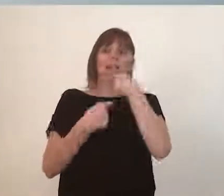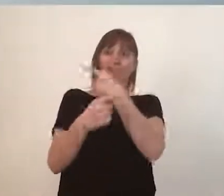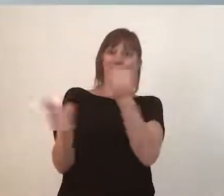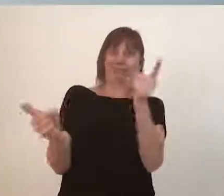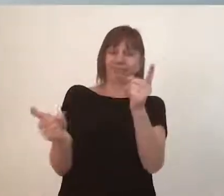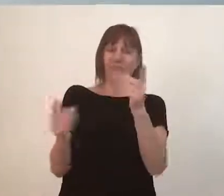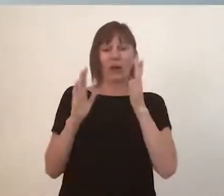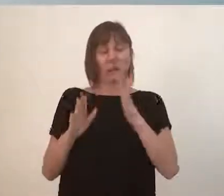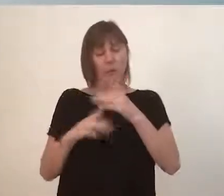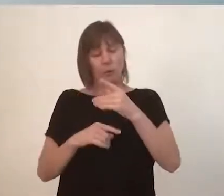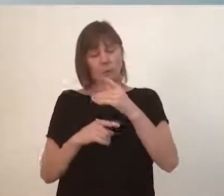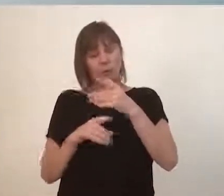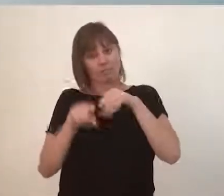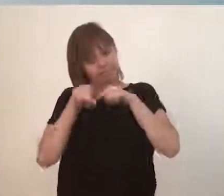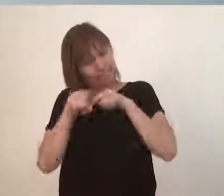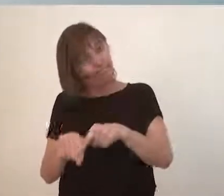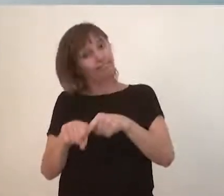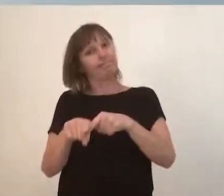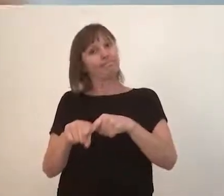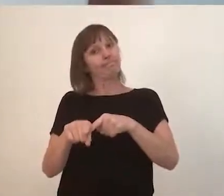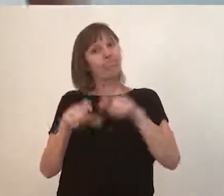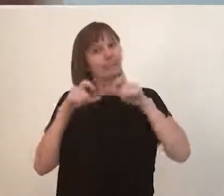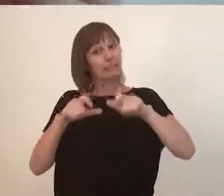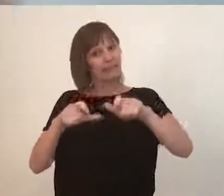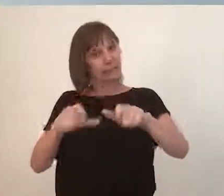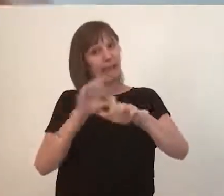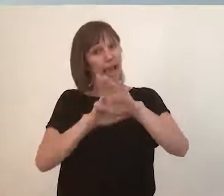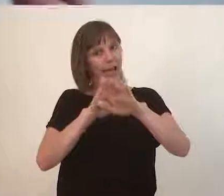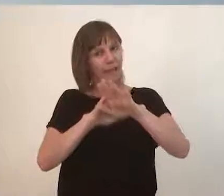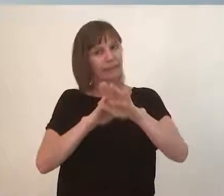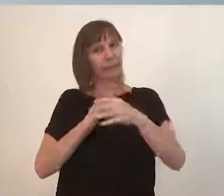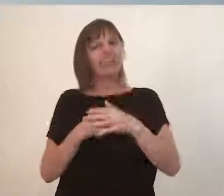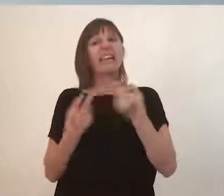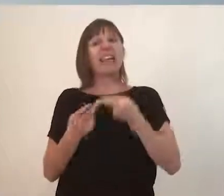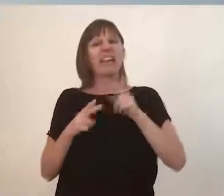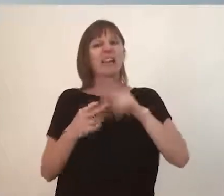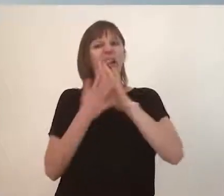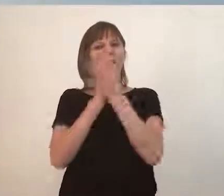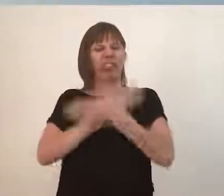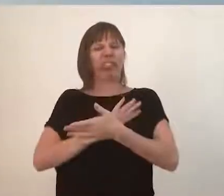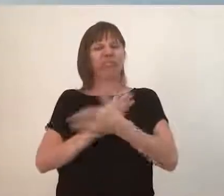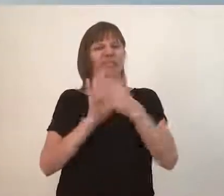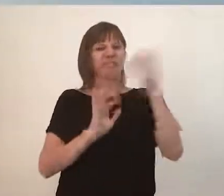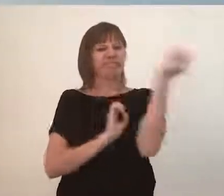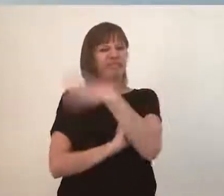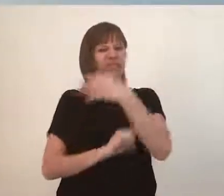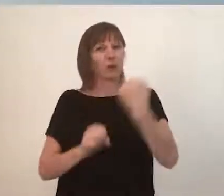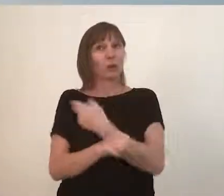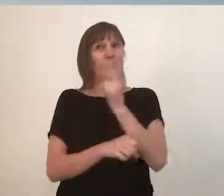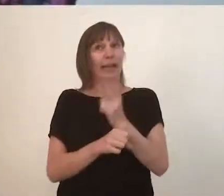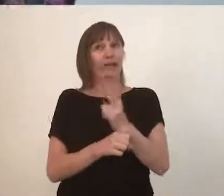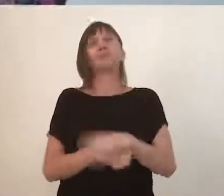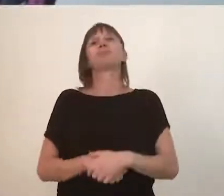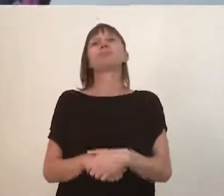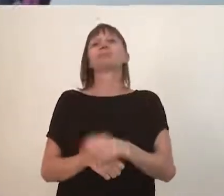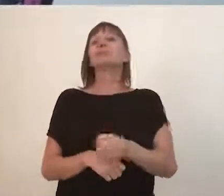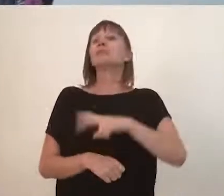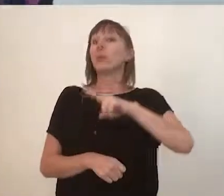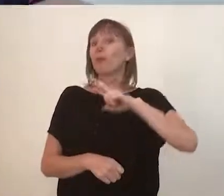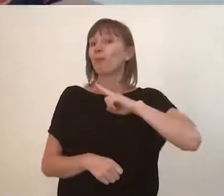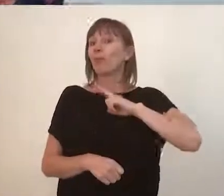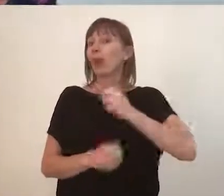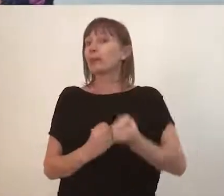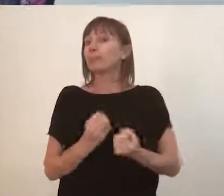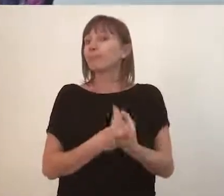and I'm saying it to me as well. And so I'm going to just commit to the line that I draw. And if it goes haywire, I'm cutting it. Let's do